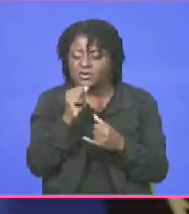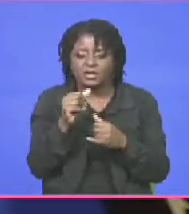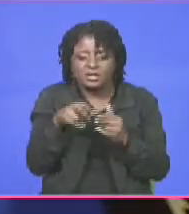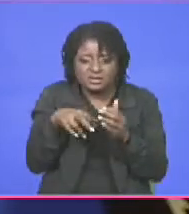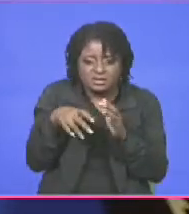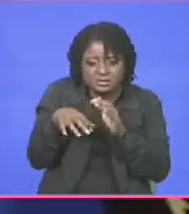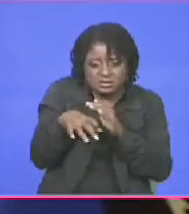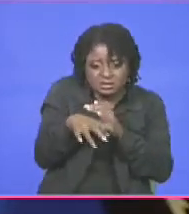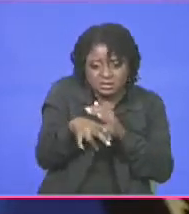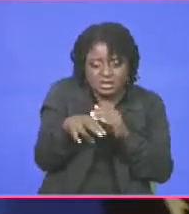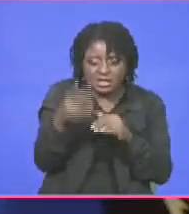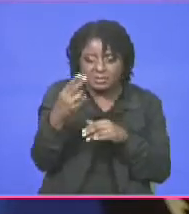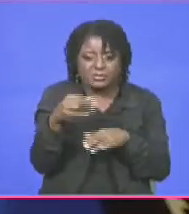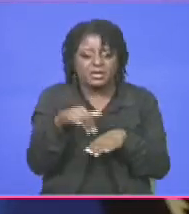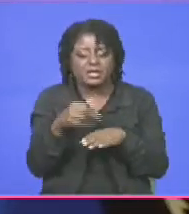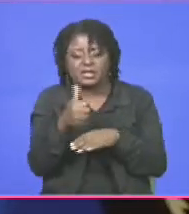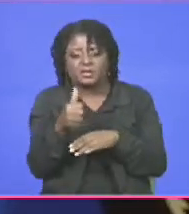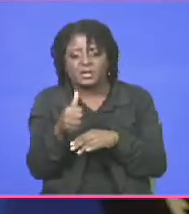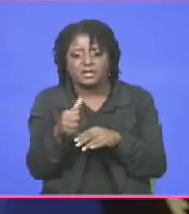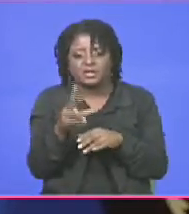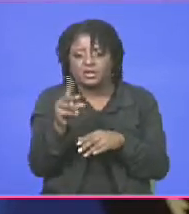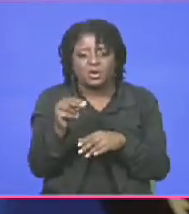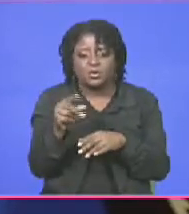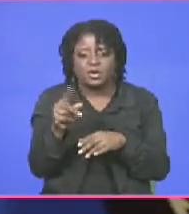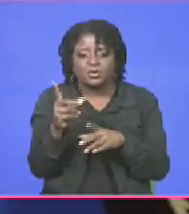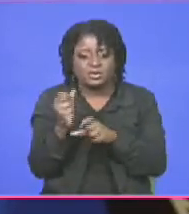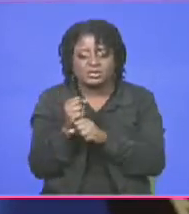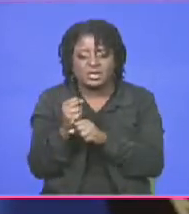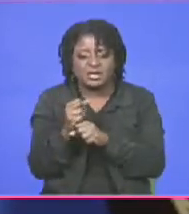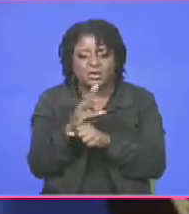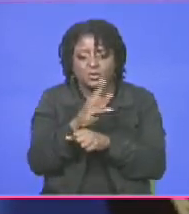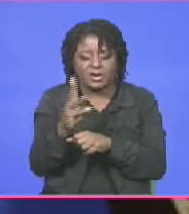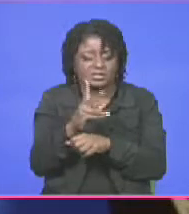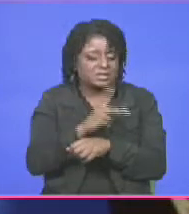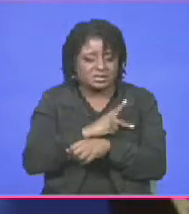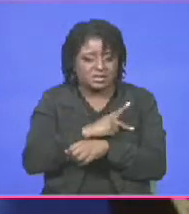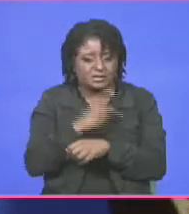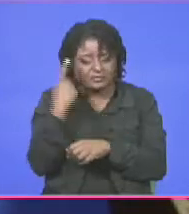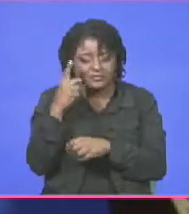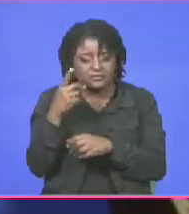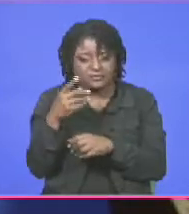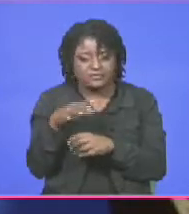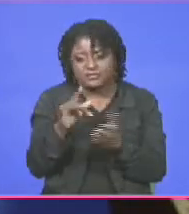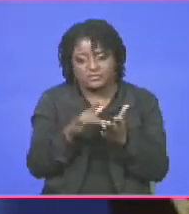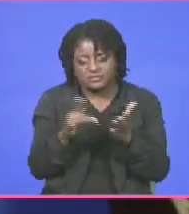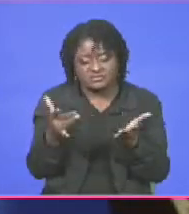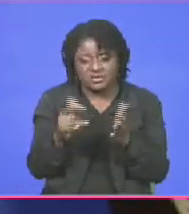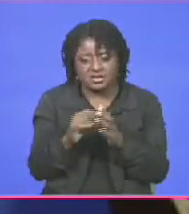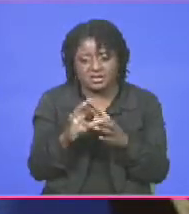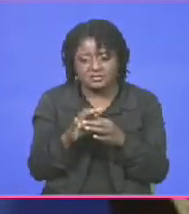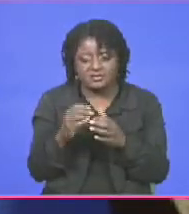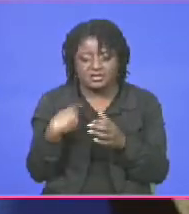anybody. There'll be a bullseye on us. No one will take Western Kentucky for granted. I think everybody across the country now,